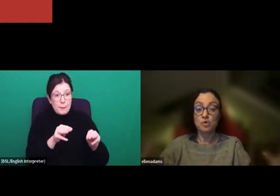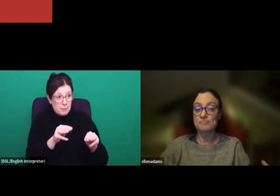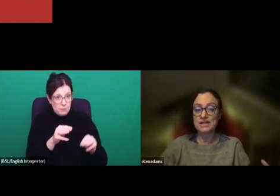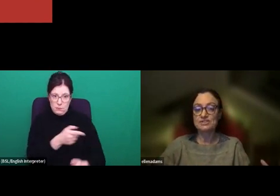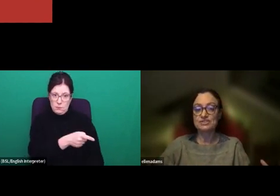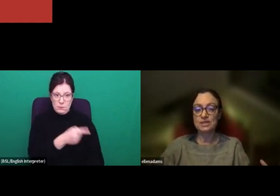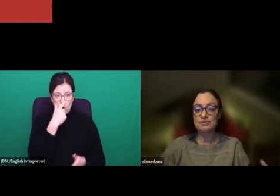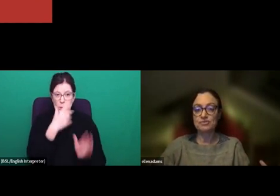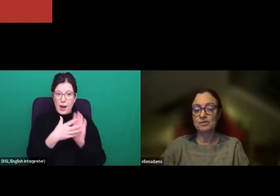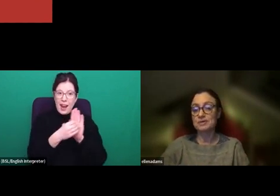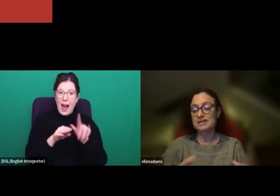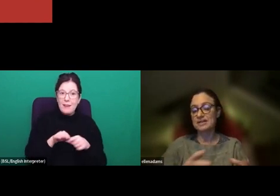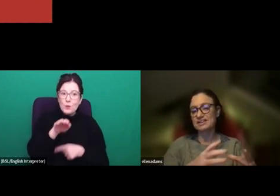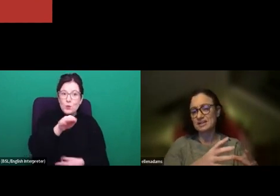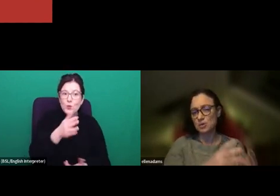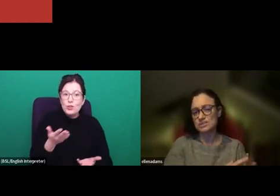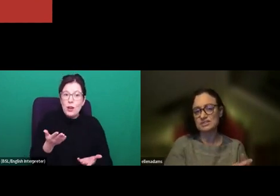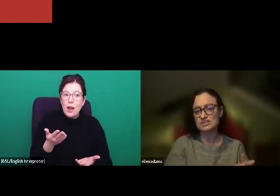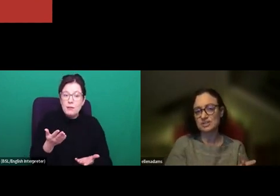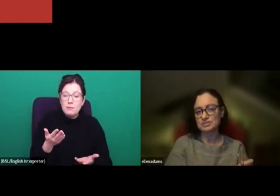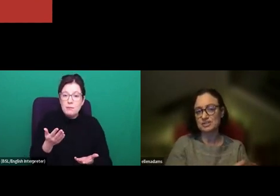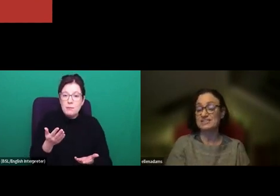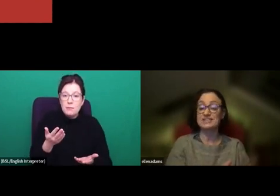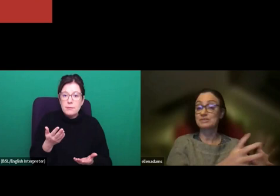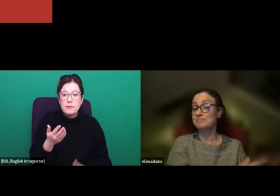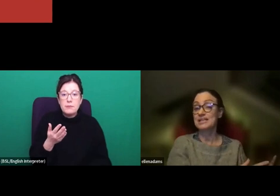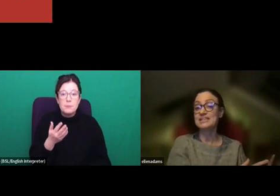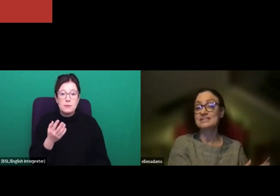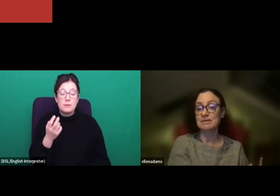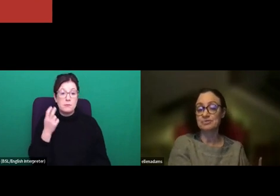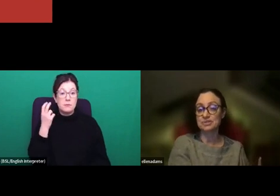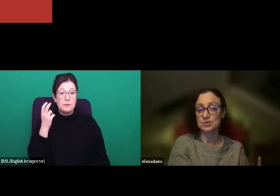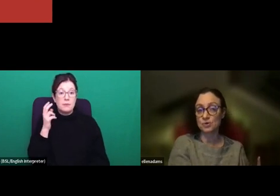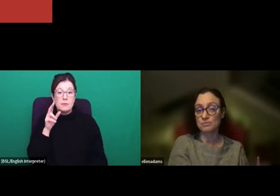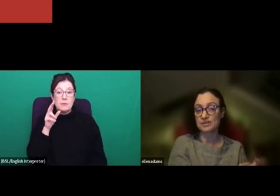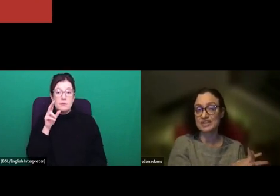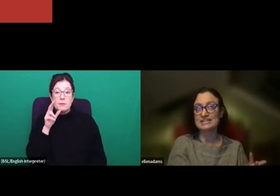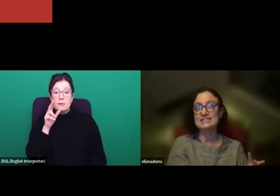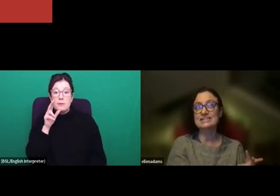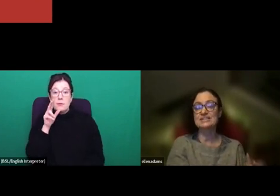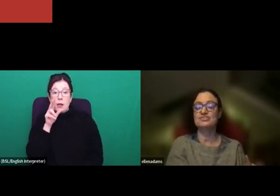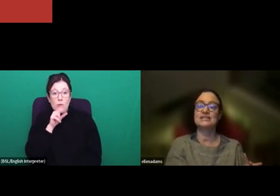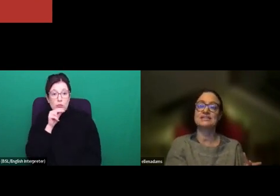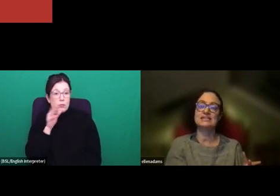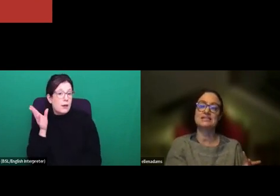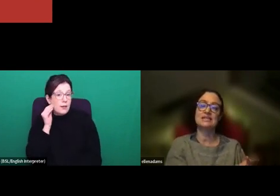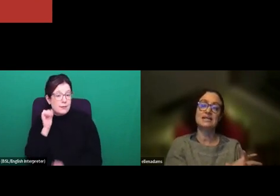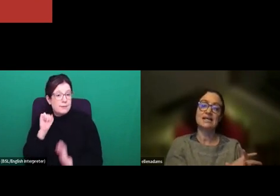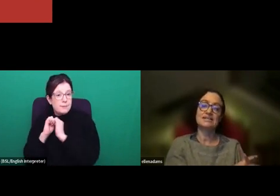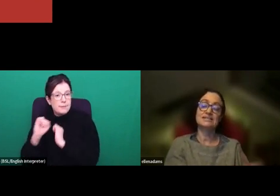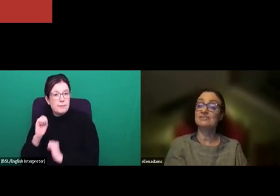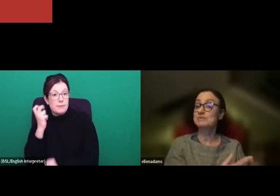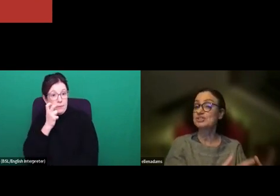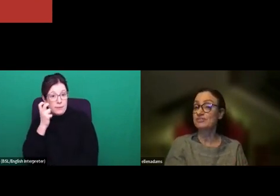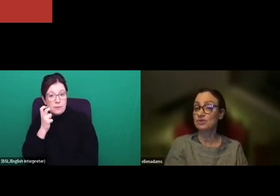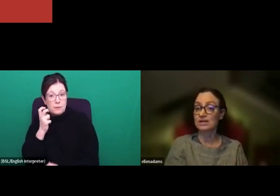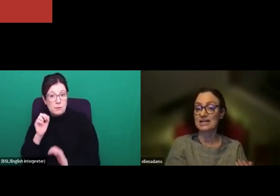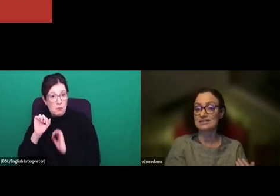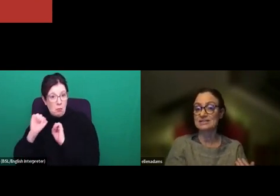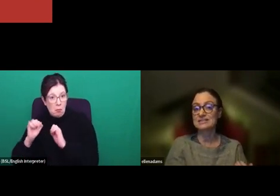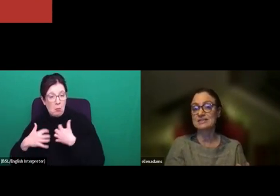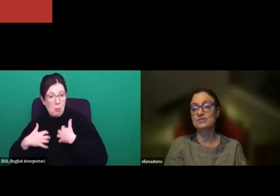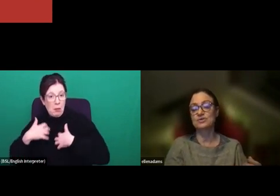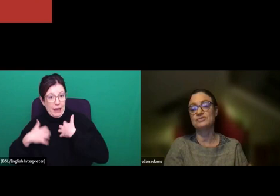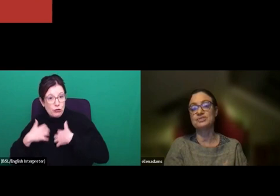a more mainstream group. And the audio description, it's just completely separate talk, but that's interesting in itself, especially if